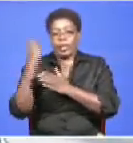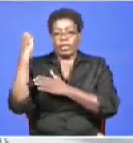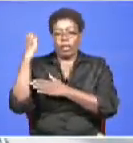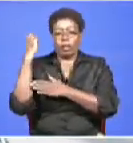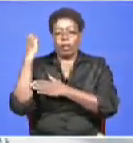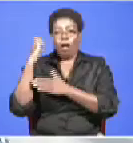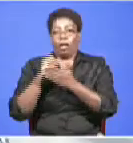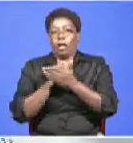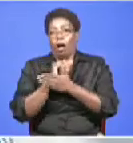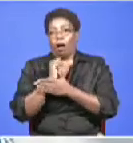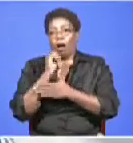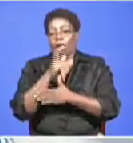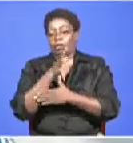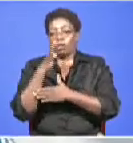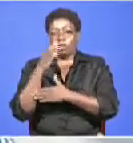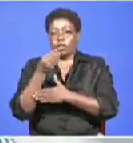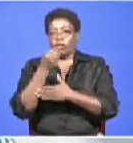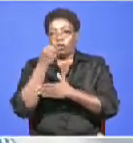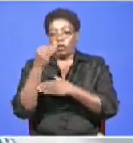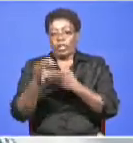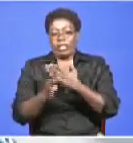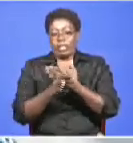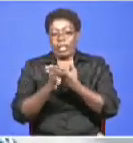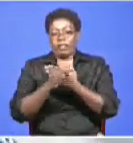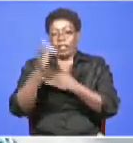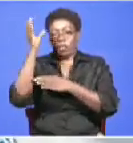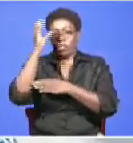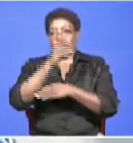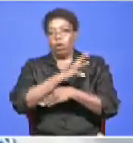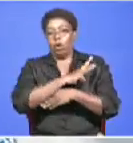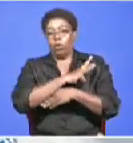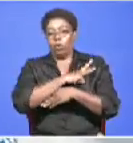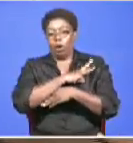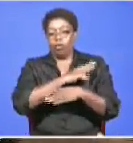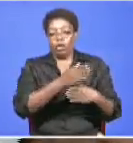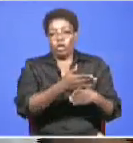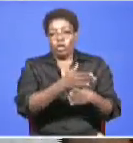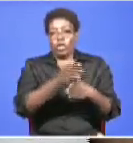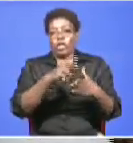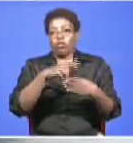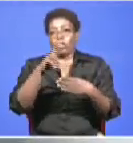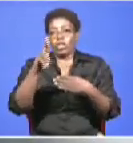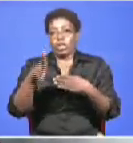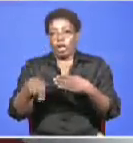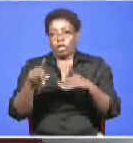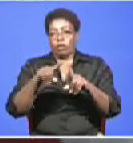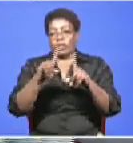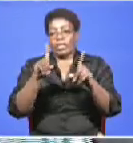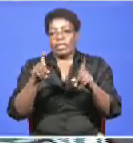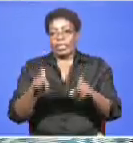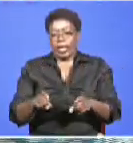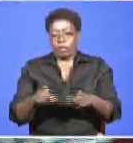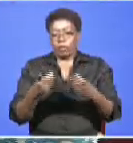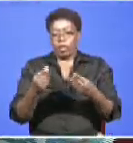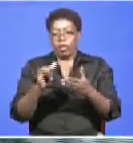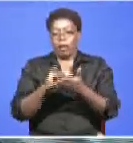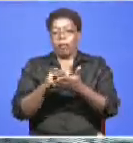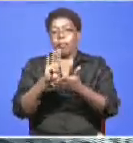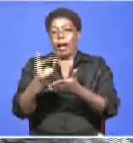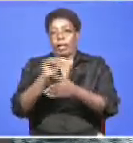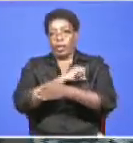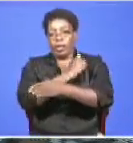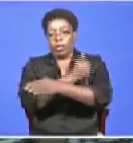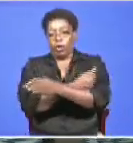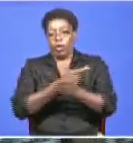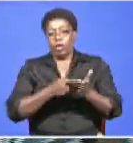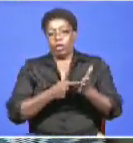Bahamas Agricultural Health and Food Safety Authority, Christopher Warrell, revealing the results of recent tests conducted by the authority